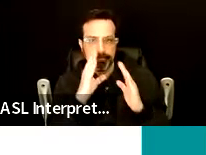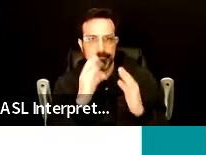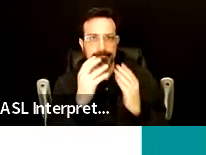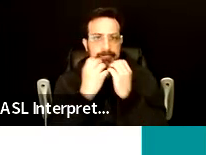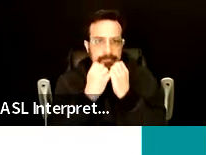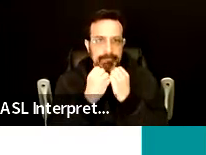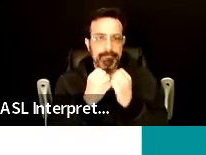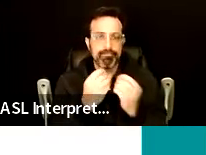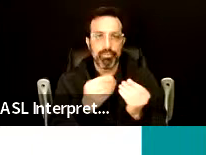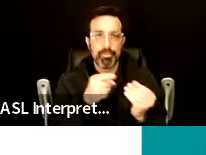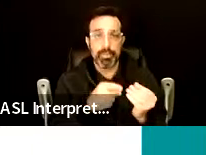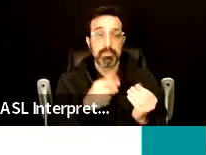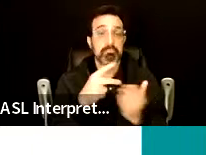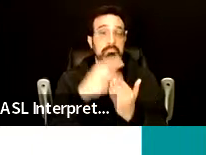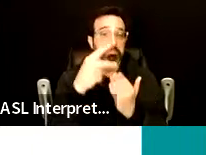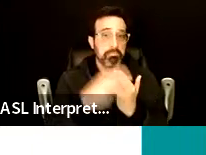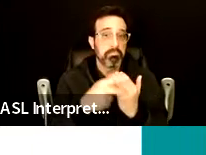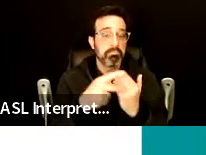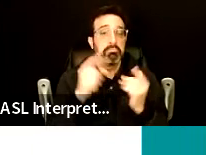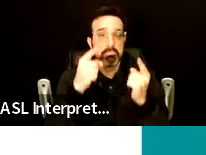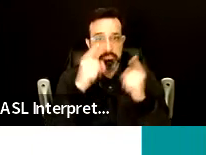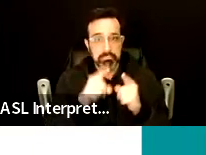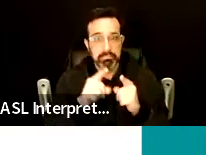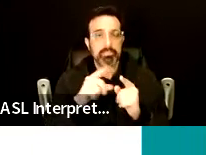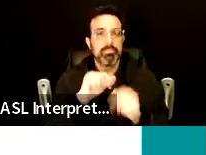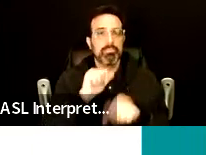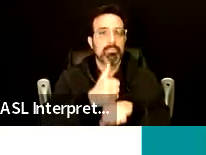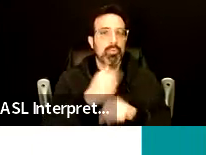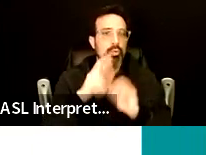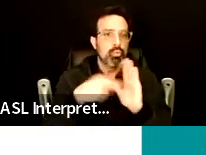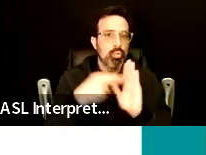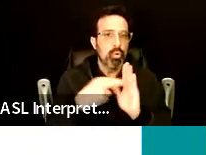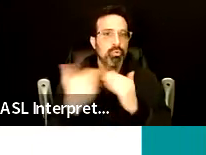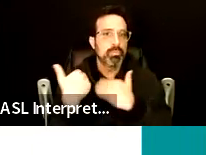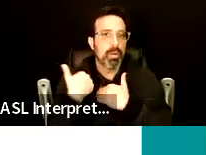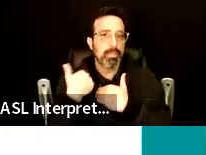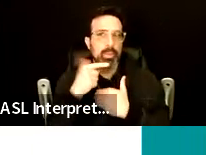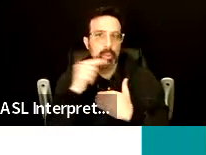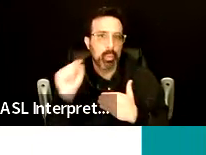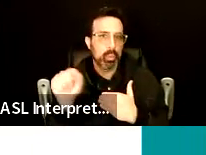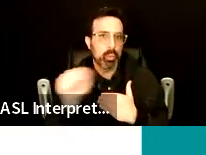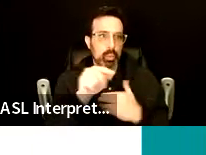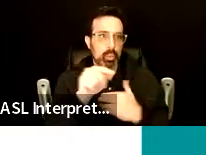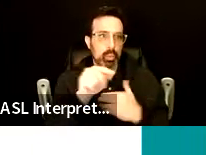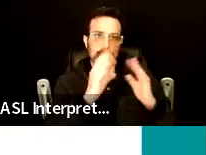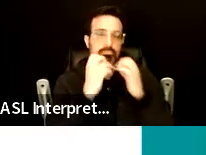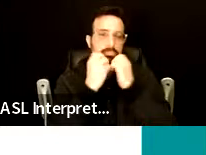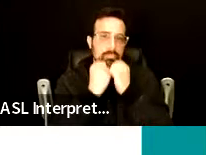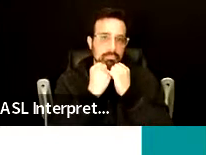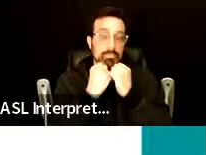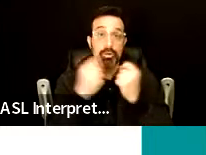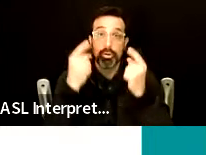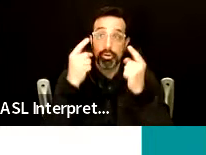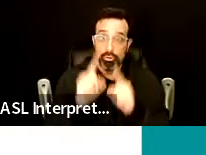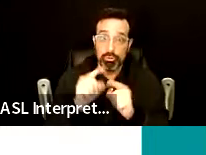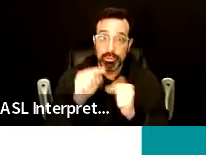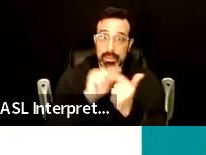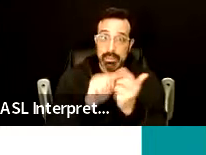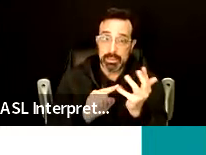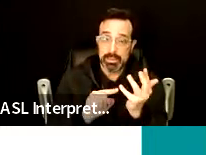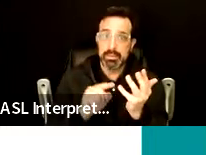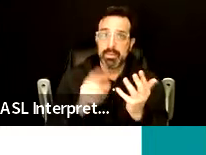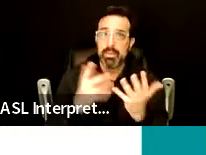A programmatic agreement can establish the roles and responsibilities of the agency and the consulting parties, agreed upon measures to resolve